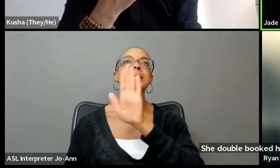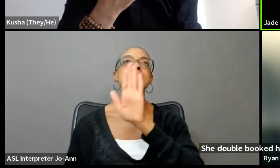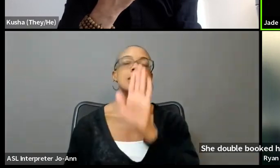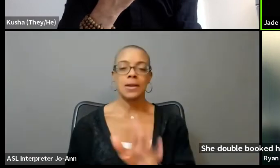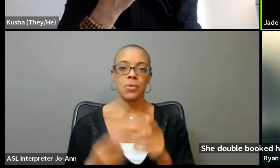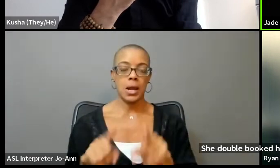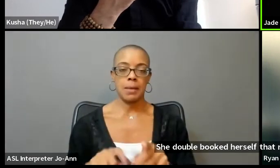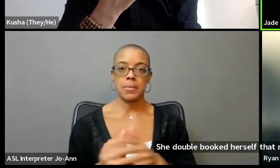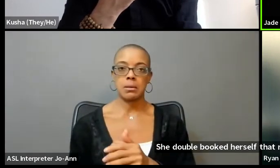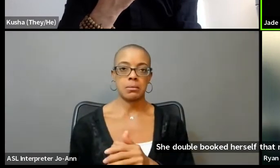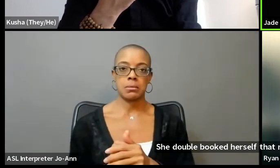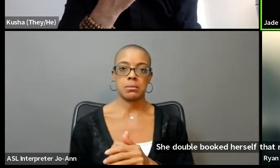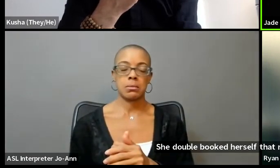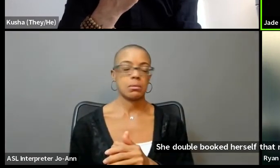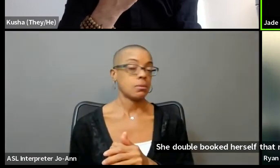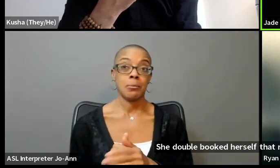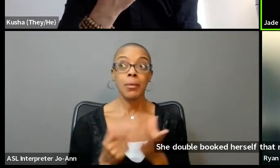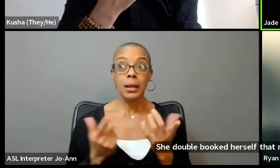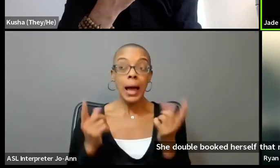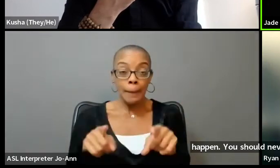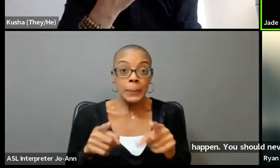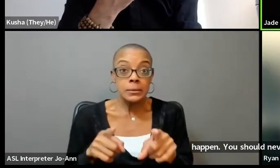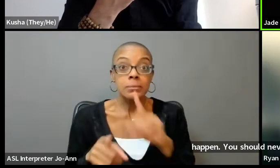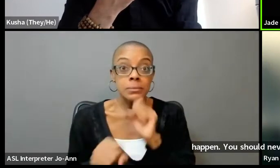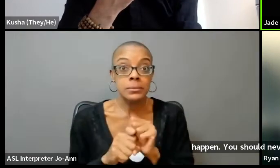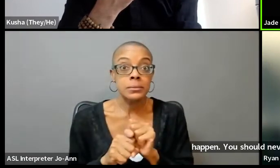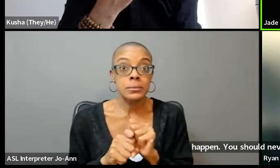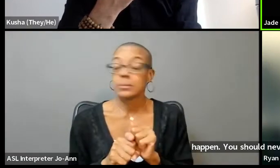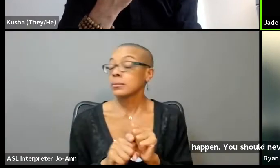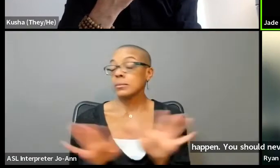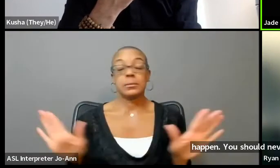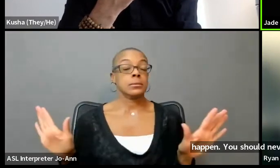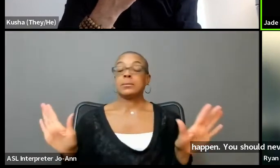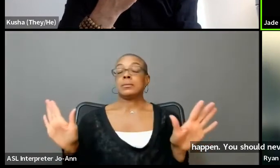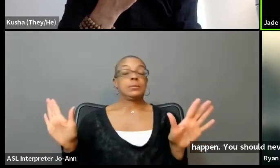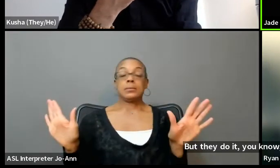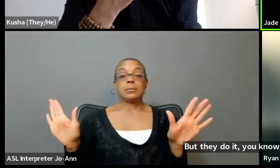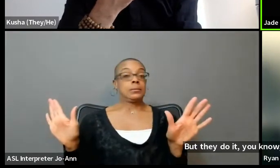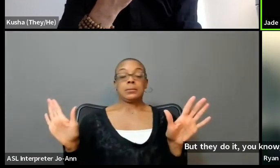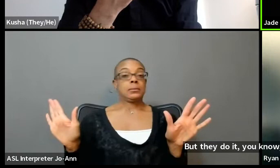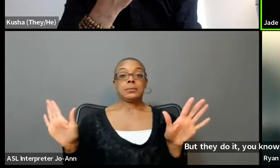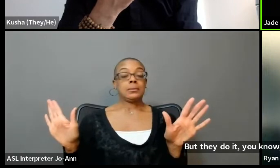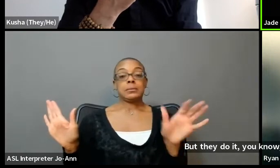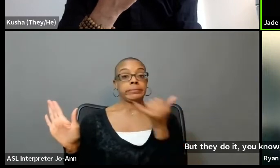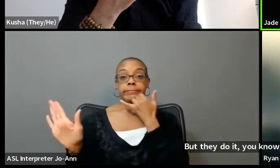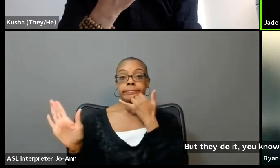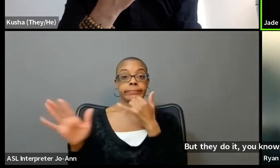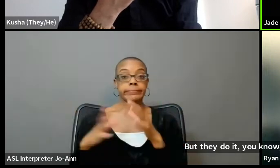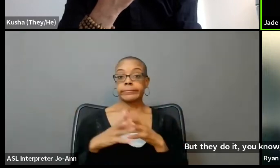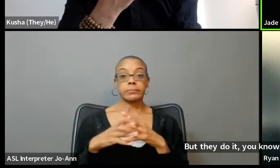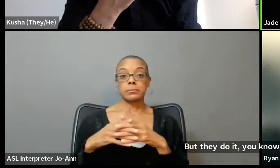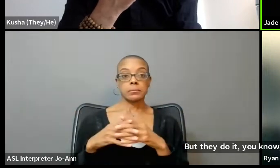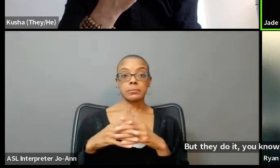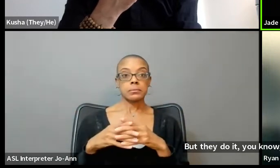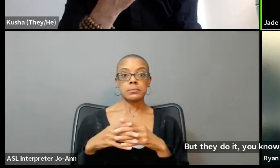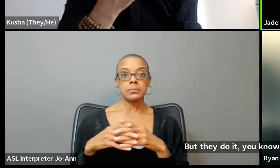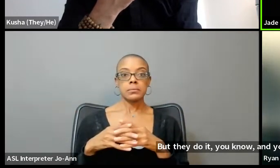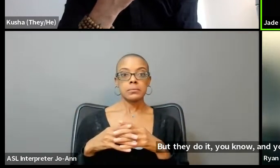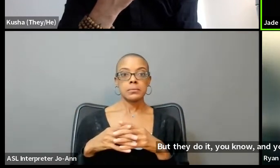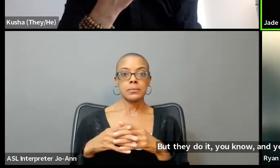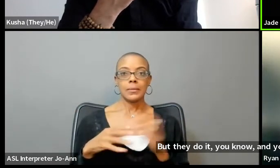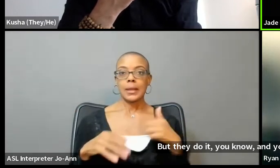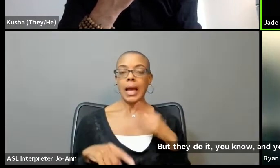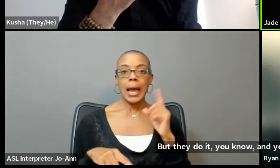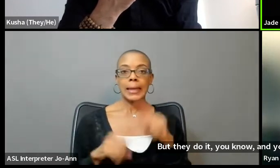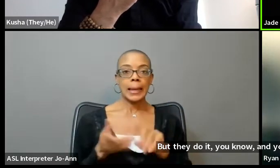that. But they do it, you know, and, you know, so, and I can't be a human